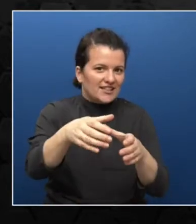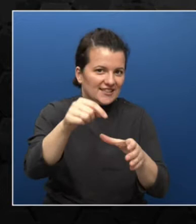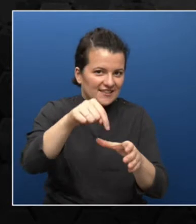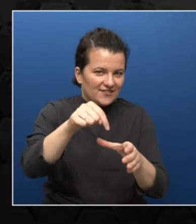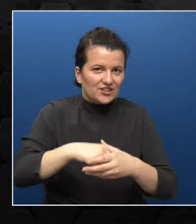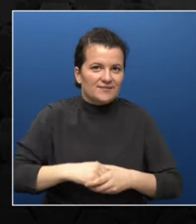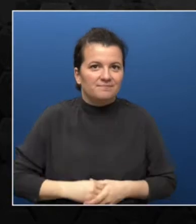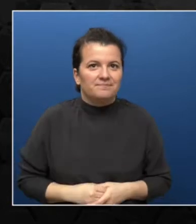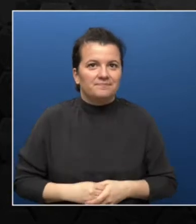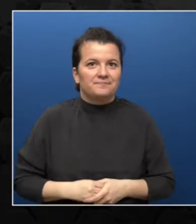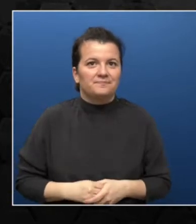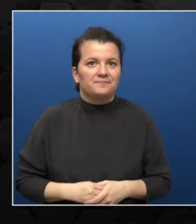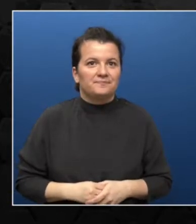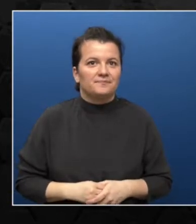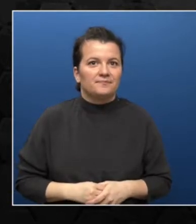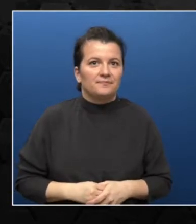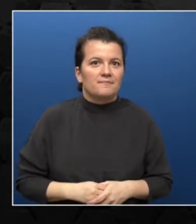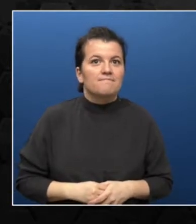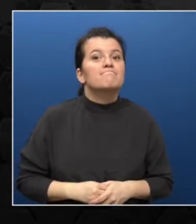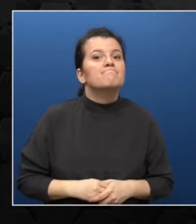And create